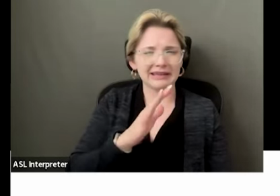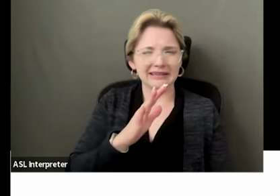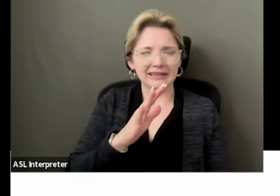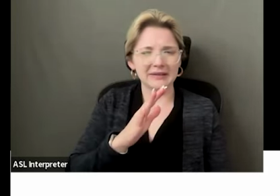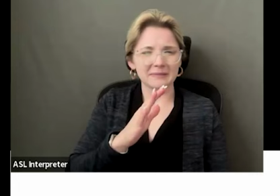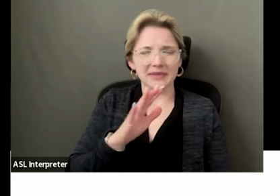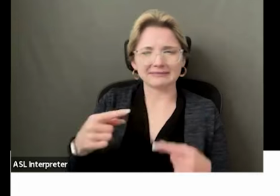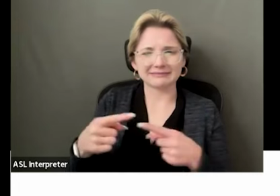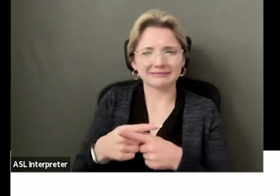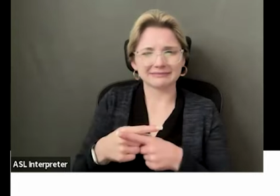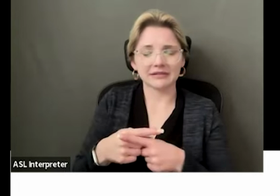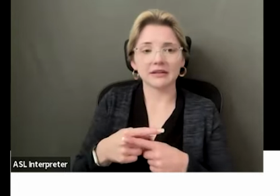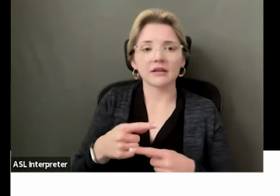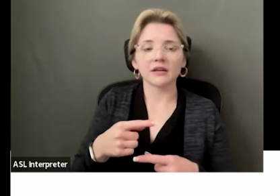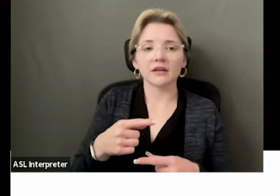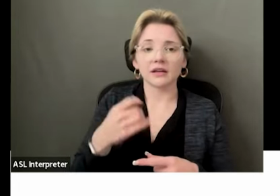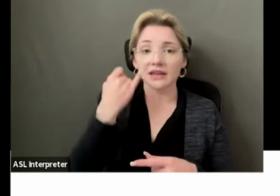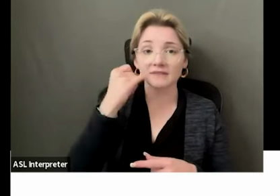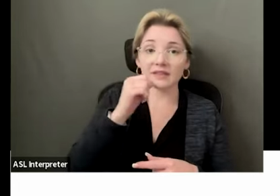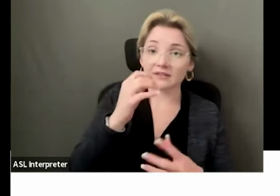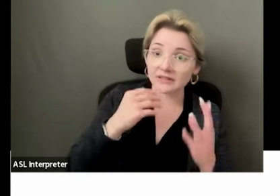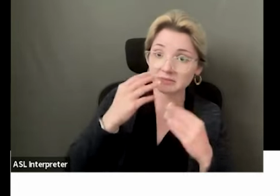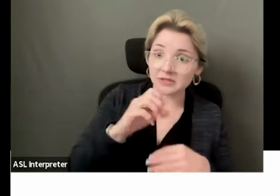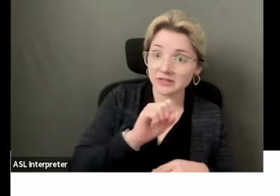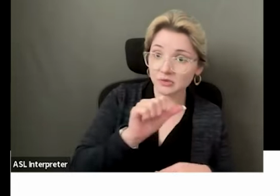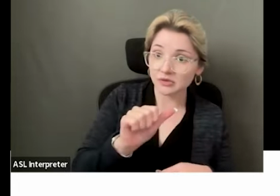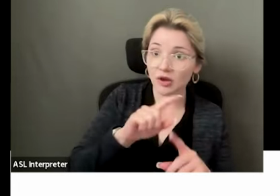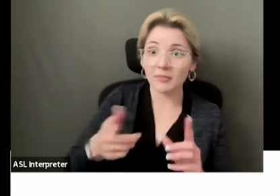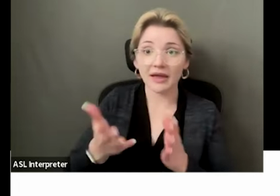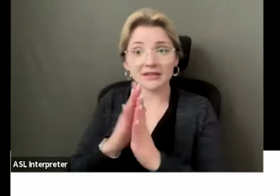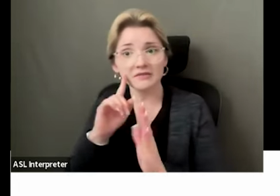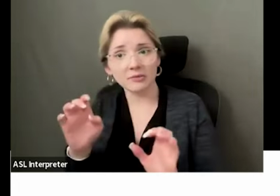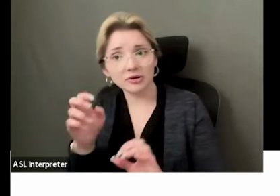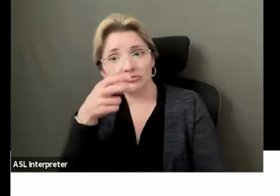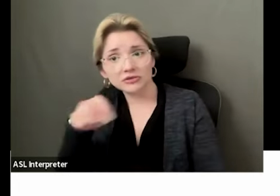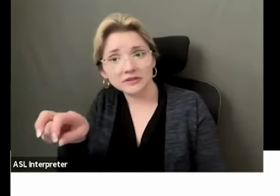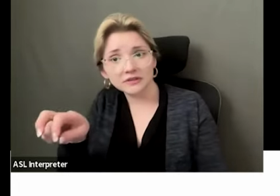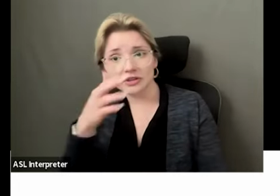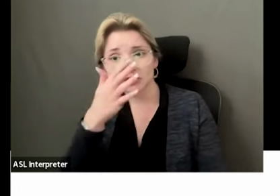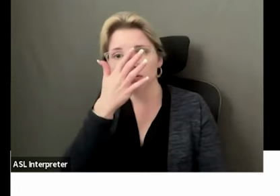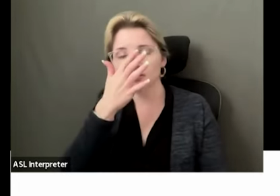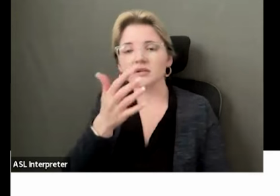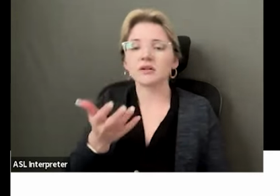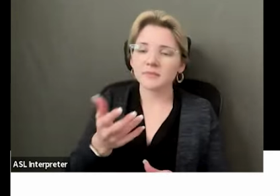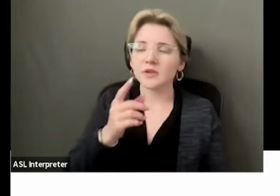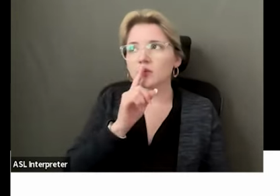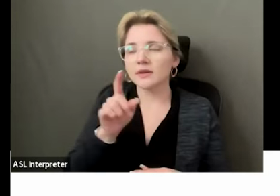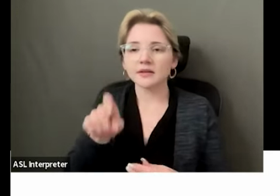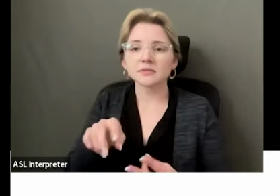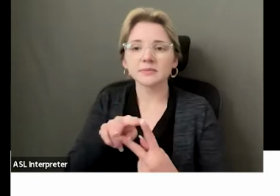So either a incident of sexual assault occurred in the unit 90 days ago, or